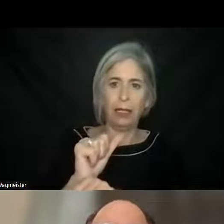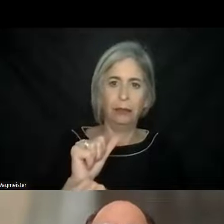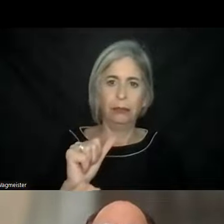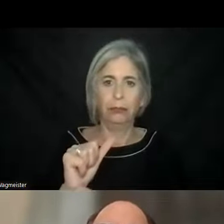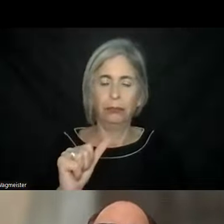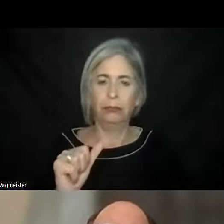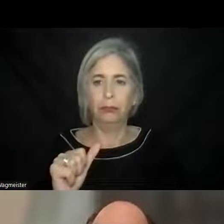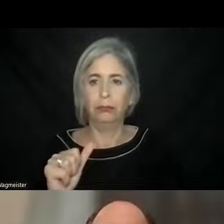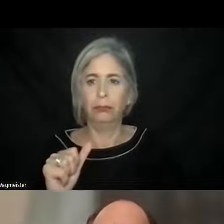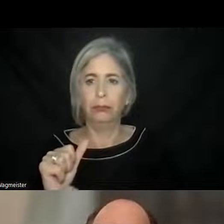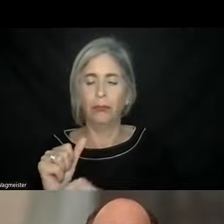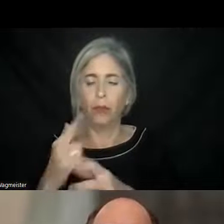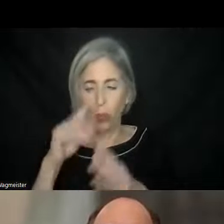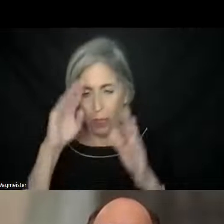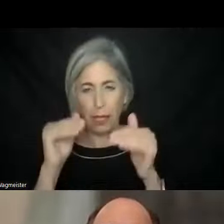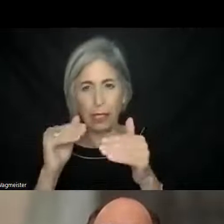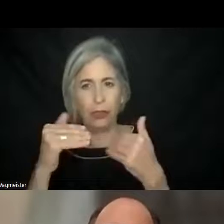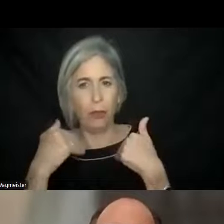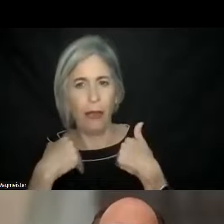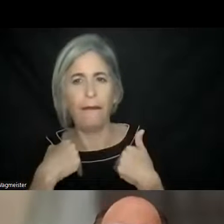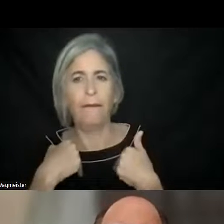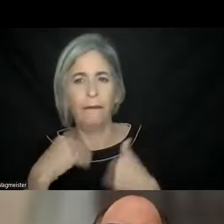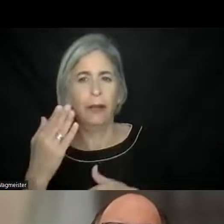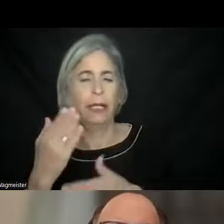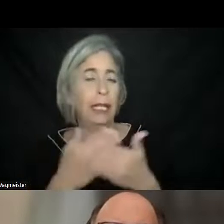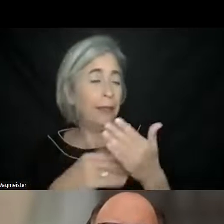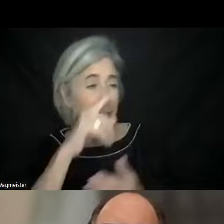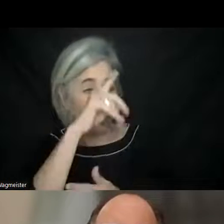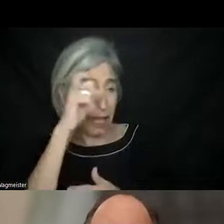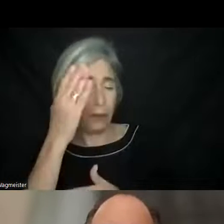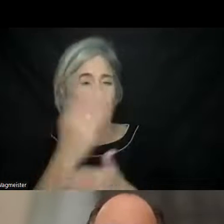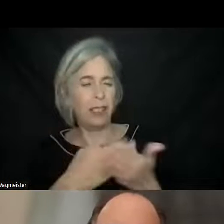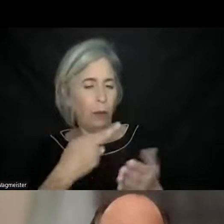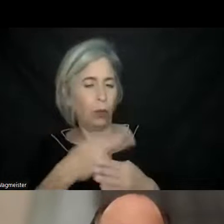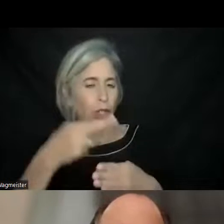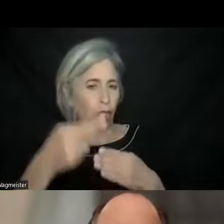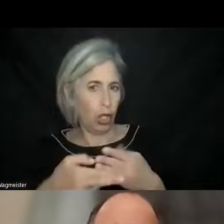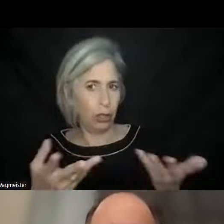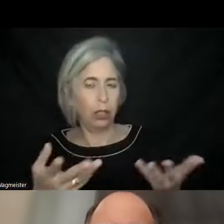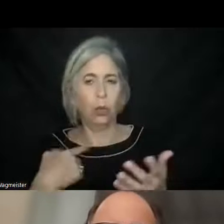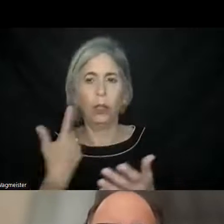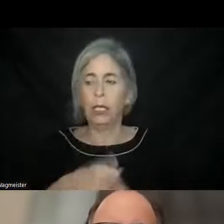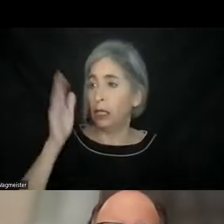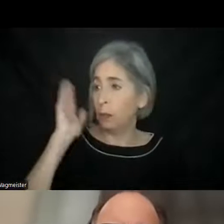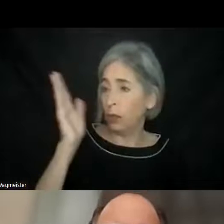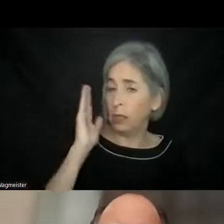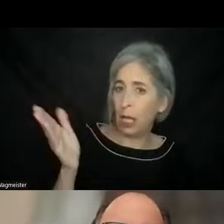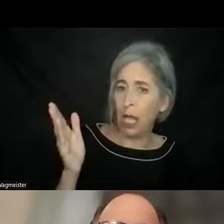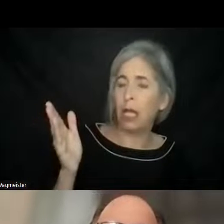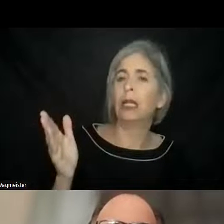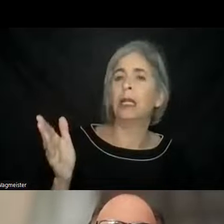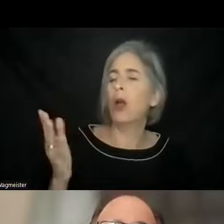master's thesis, and we expect to have something by summertime, as the student will have to present it, whatever he has